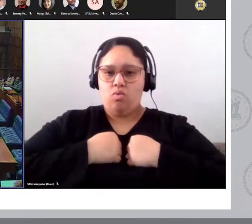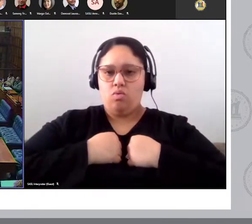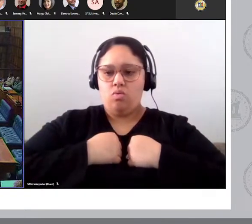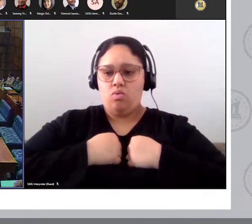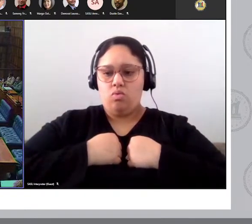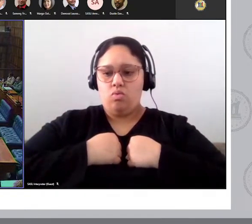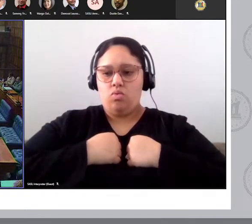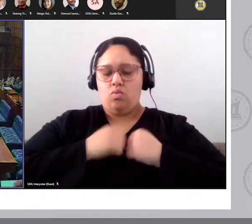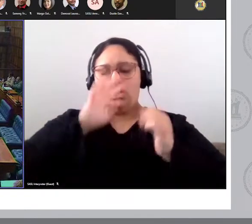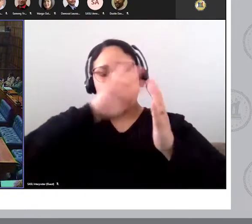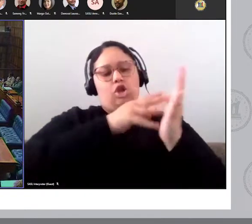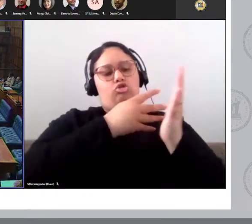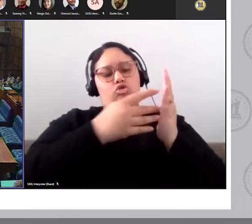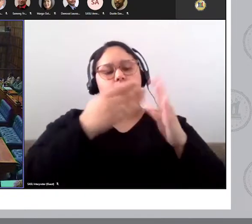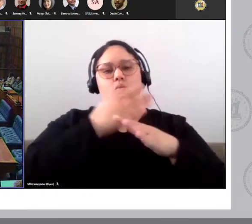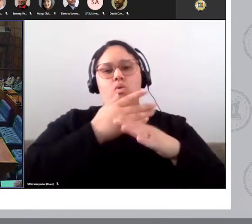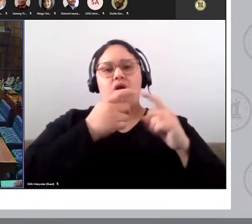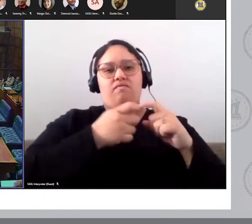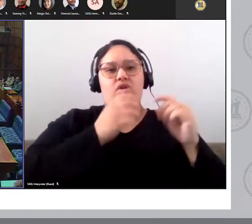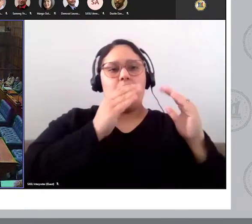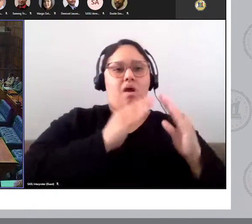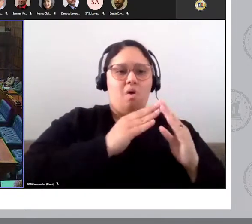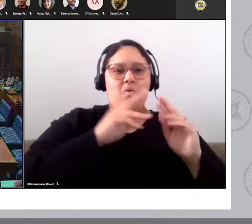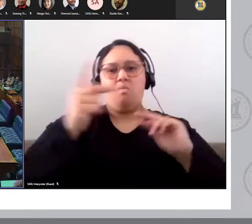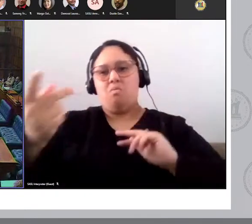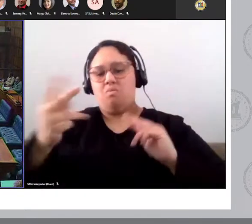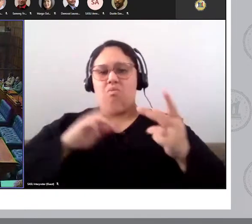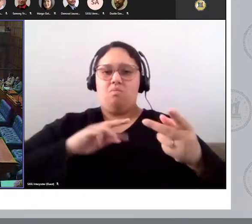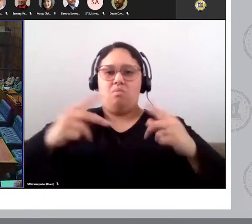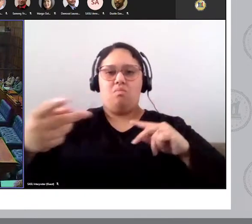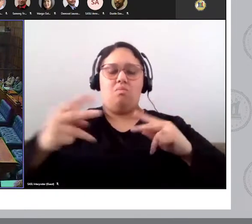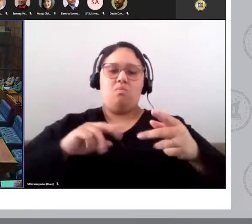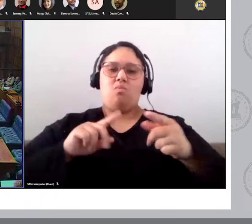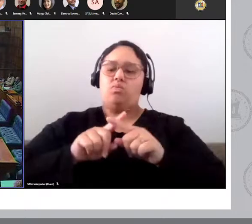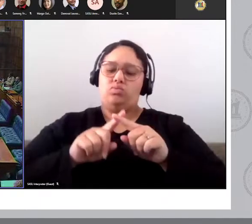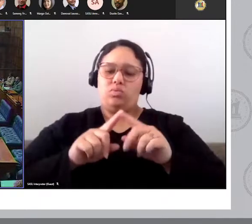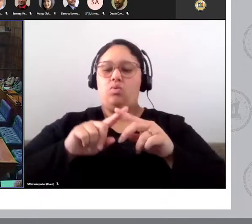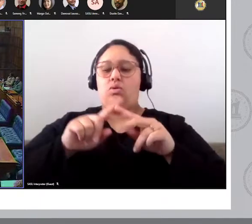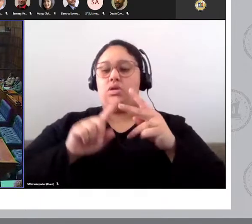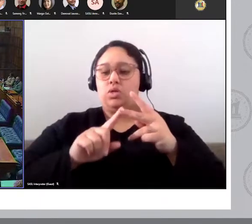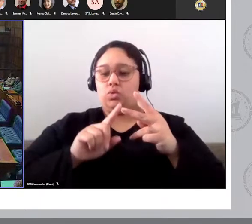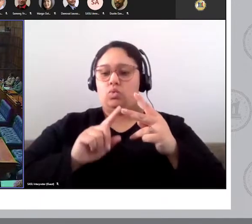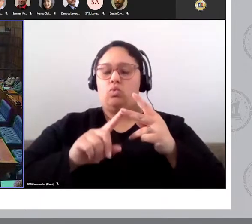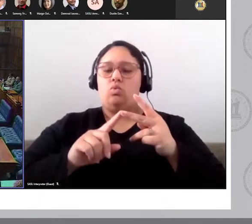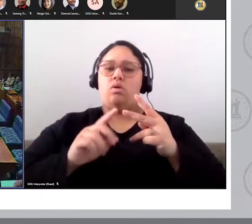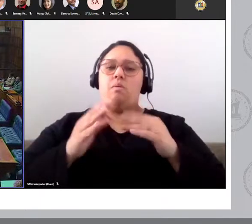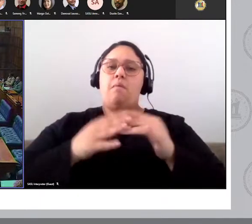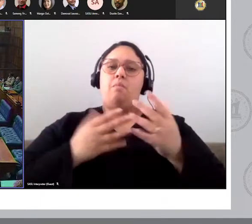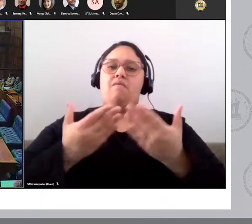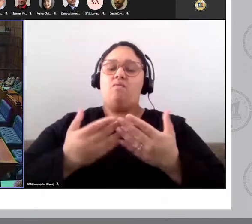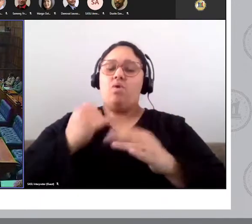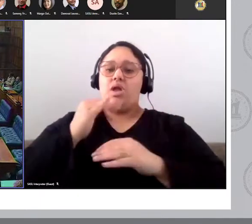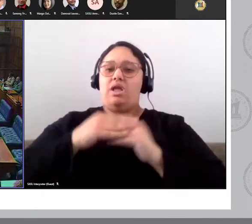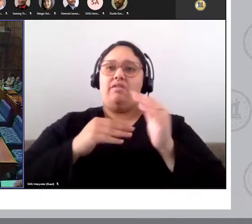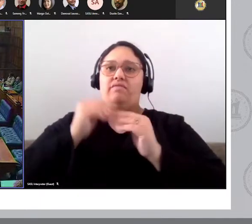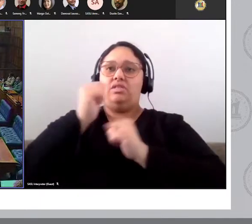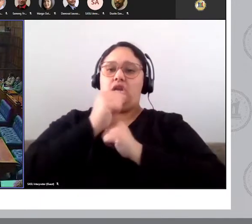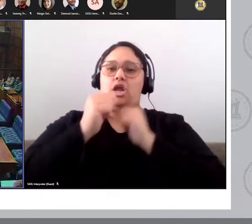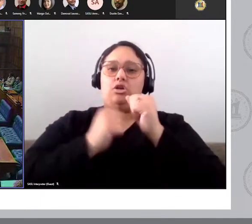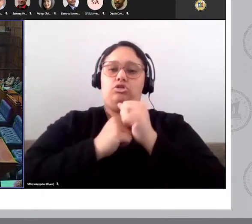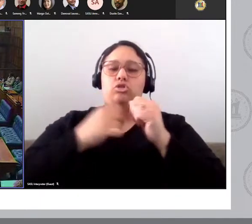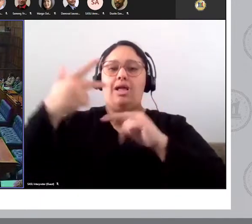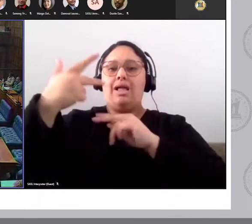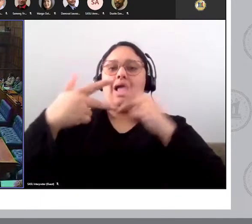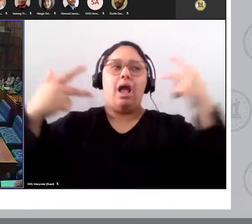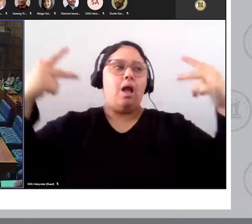roster of working from home and all that. And then number 2, I think maybe to the infrastructure. The cameras are not